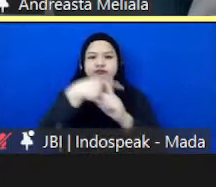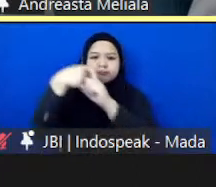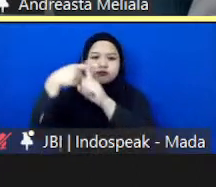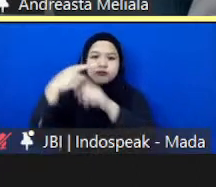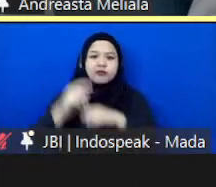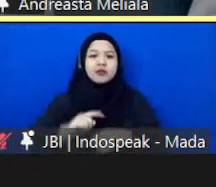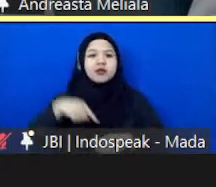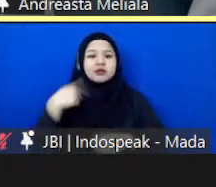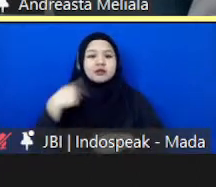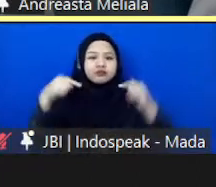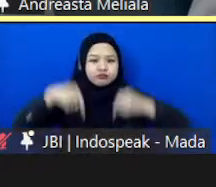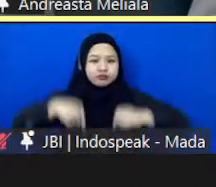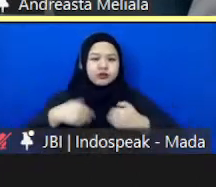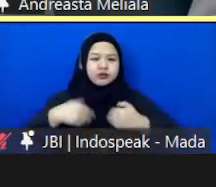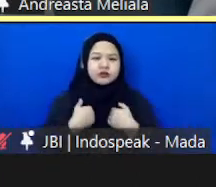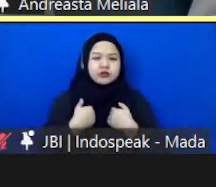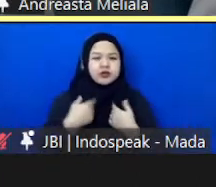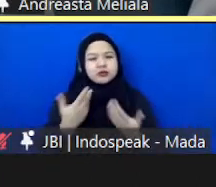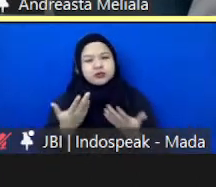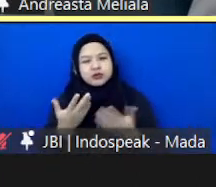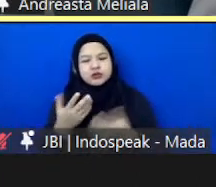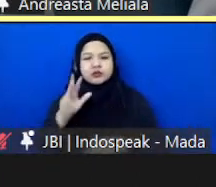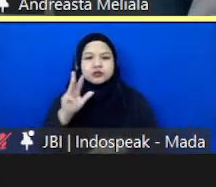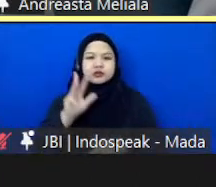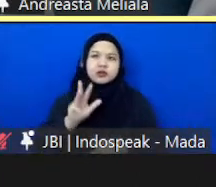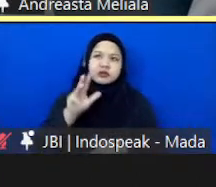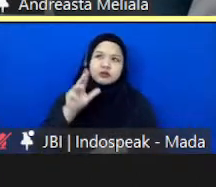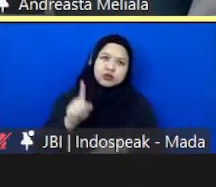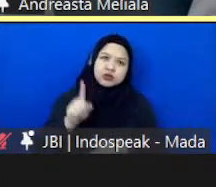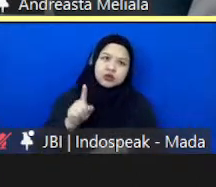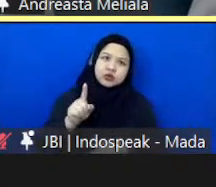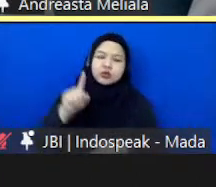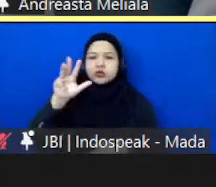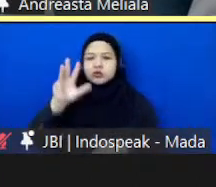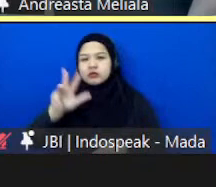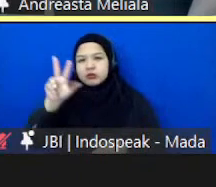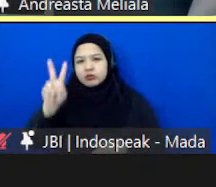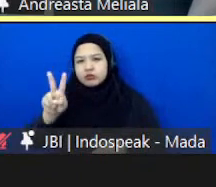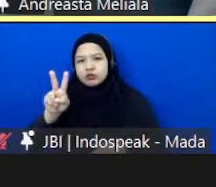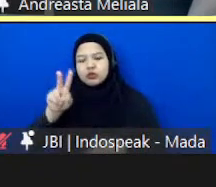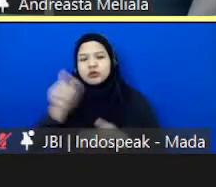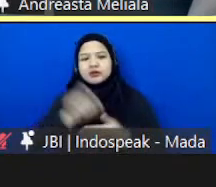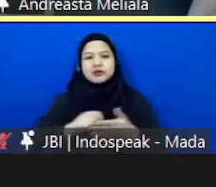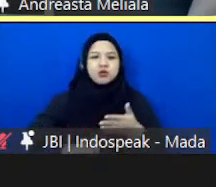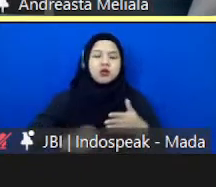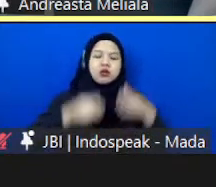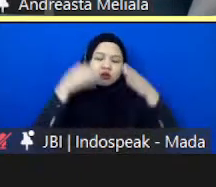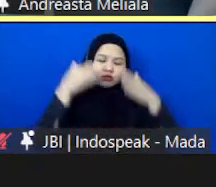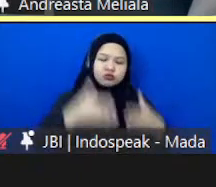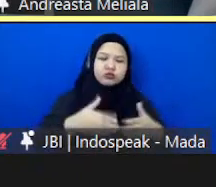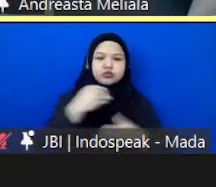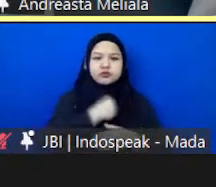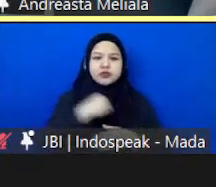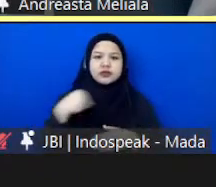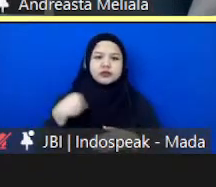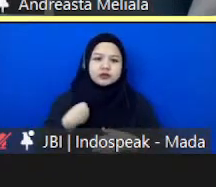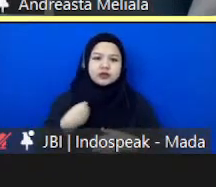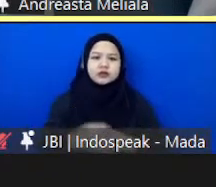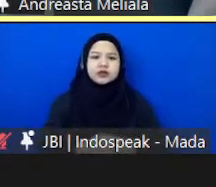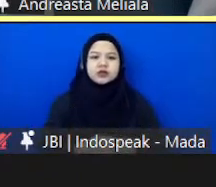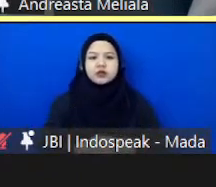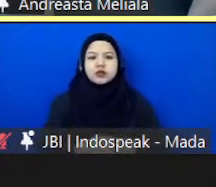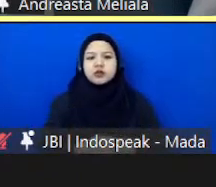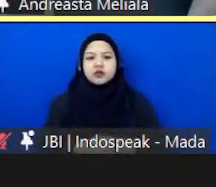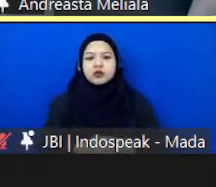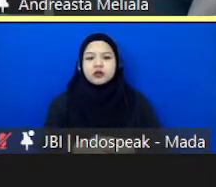around 91 or 92 medical schools. And hopefully we assume that with these two policies, we